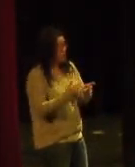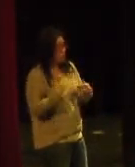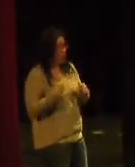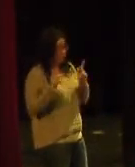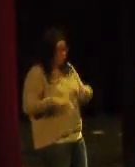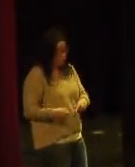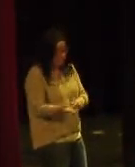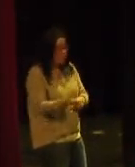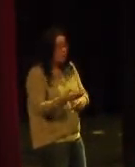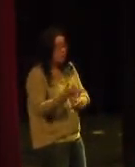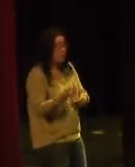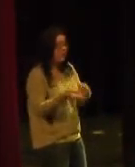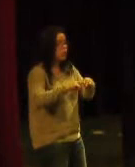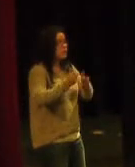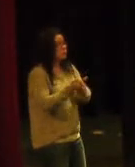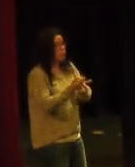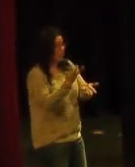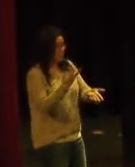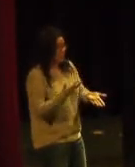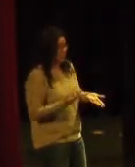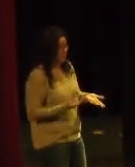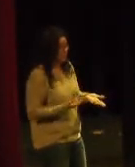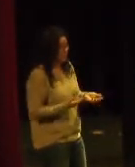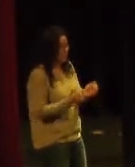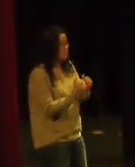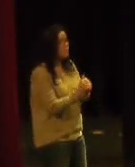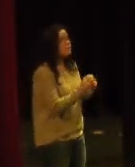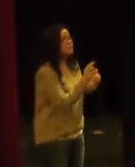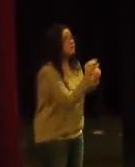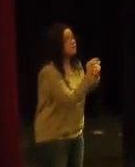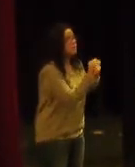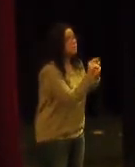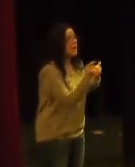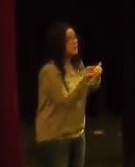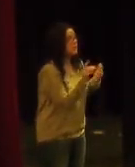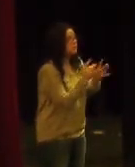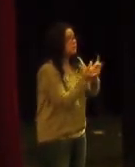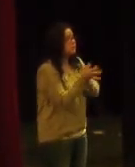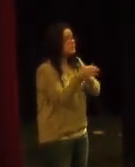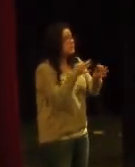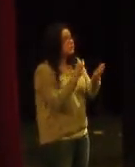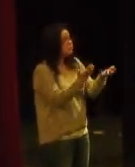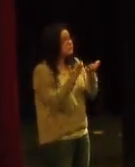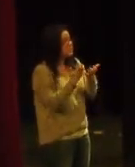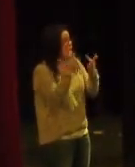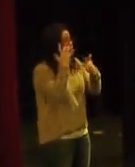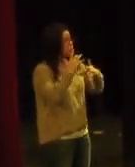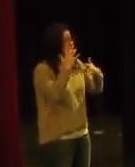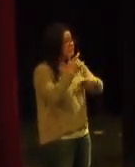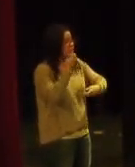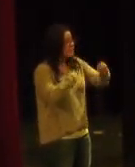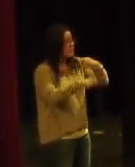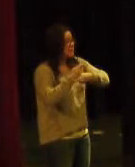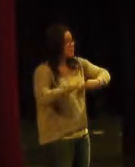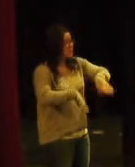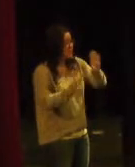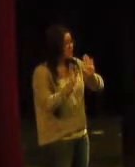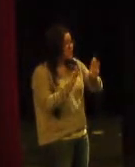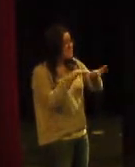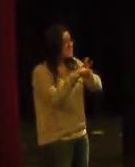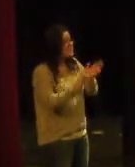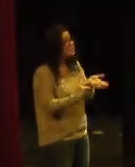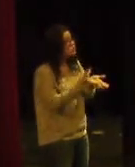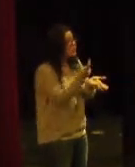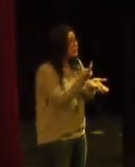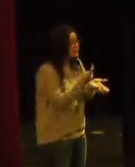at population. In Matthew, Jesus says to desire mercy rather than sacrifice. He says it twice, and it's